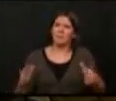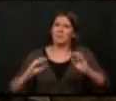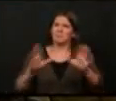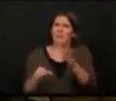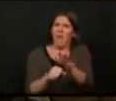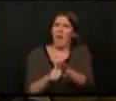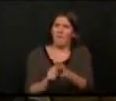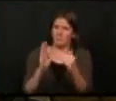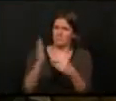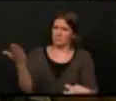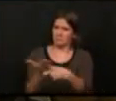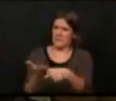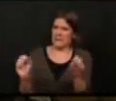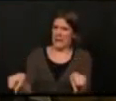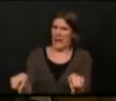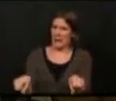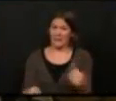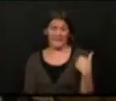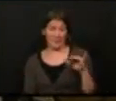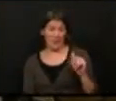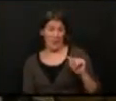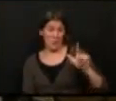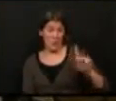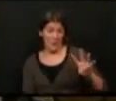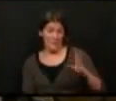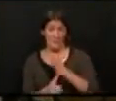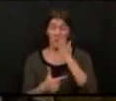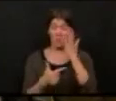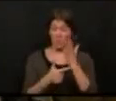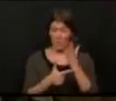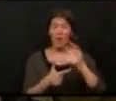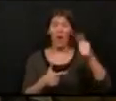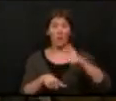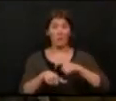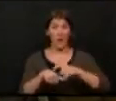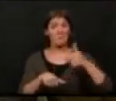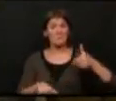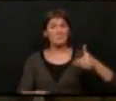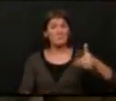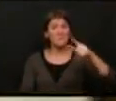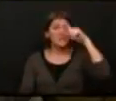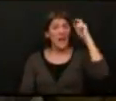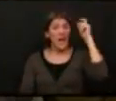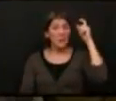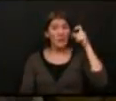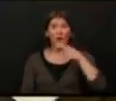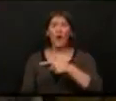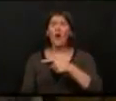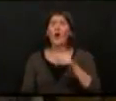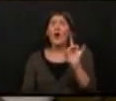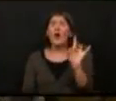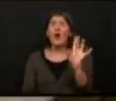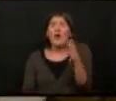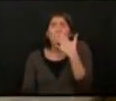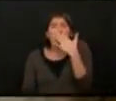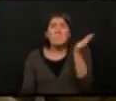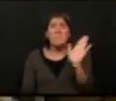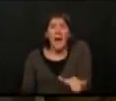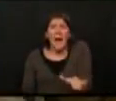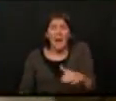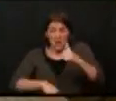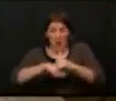the 24th of July and another time shortly after that. They were so loud that the concrete